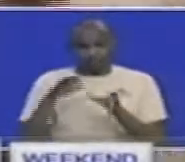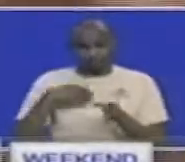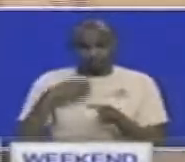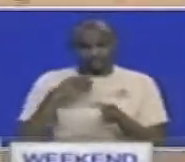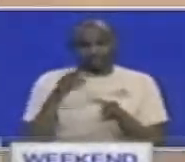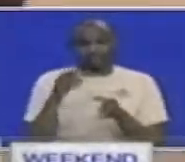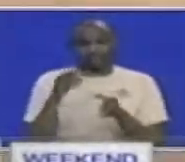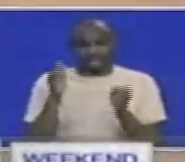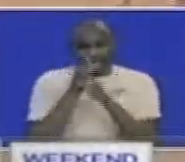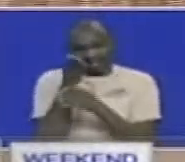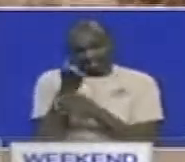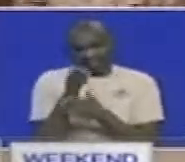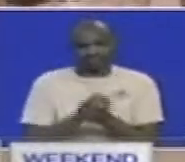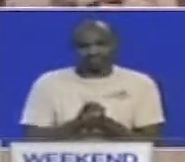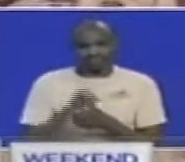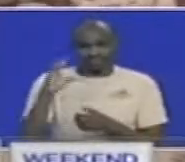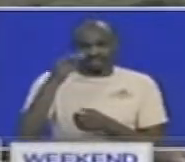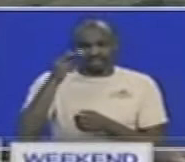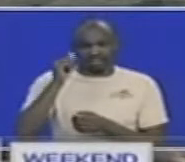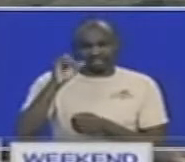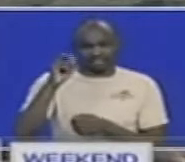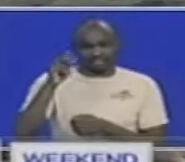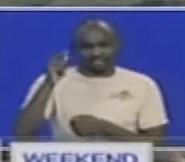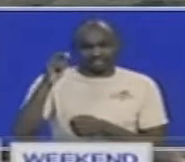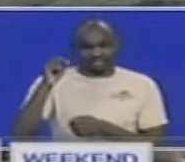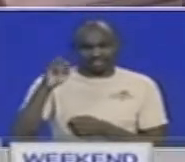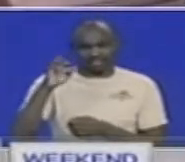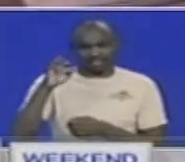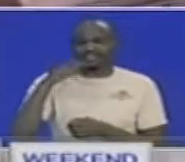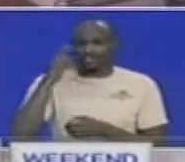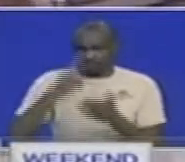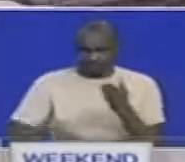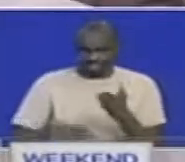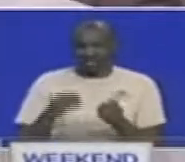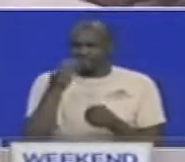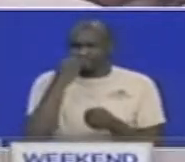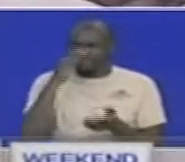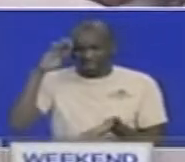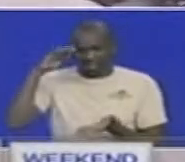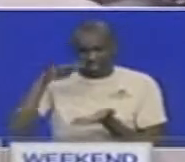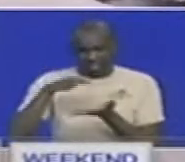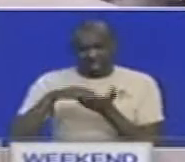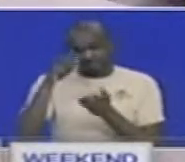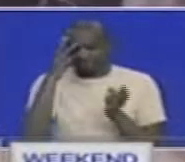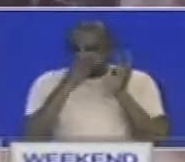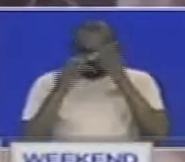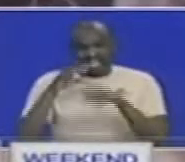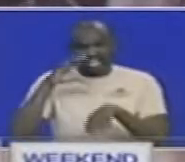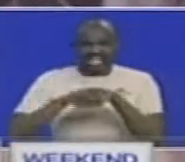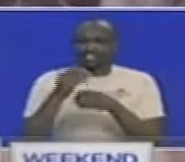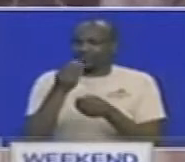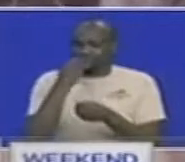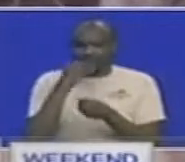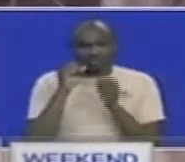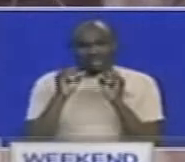Lingima. Christine Courier says the relief food supplies are dwindling fast, and this is worrying as they have not received much help from